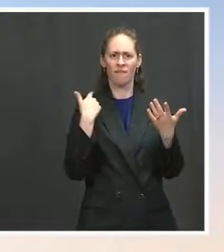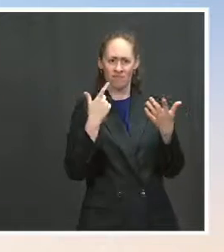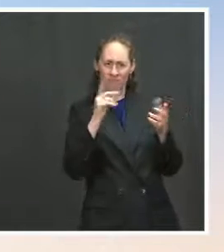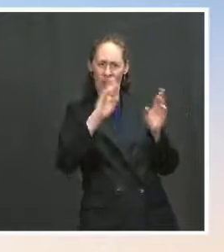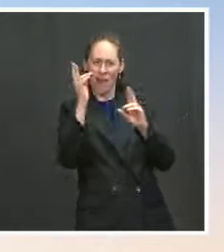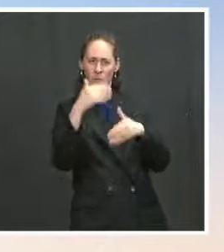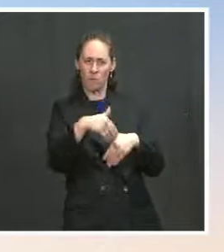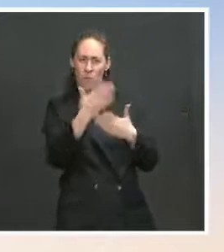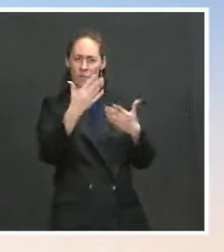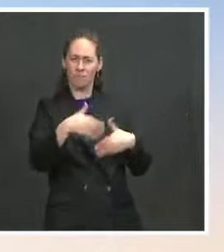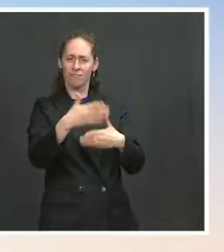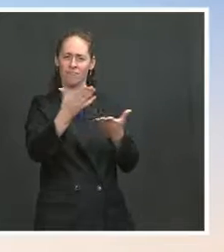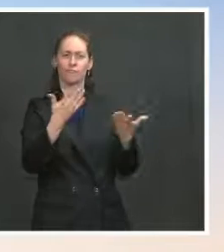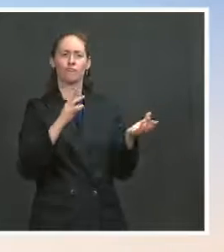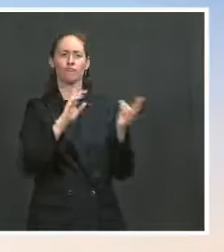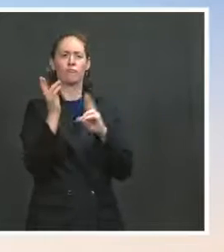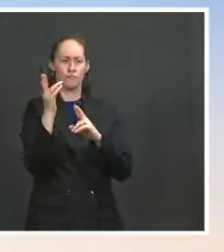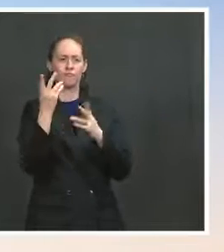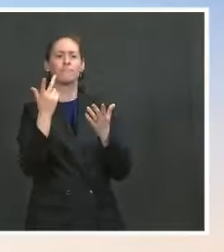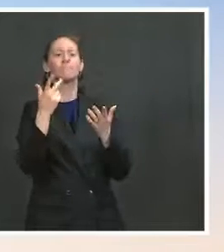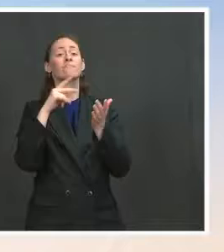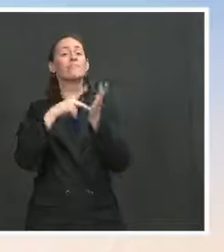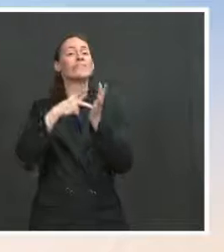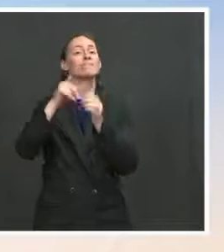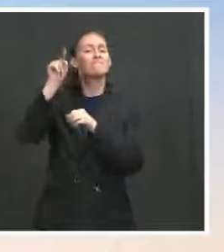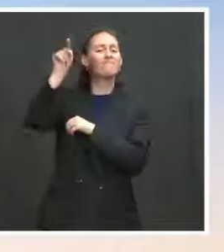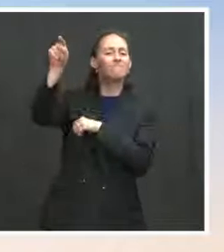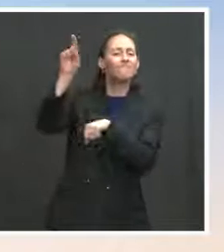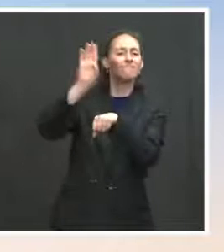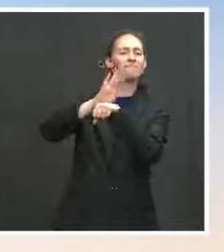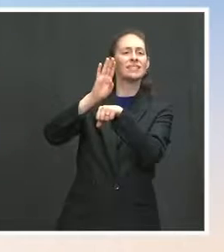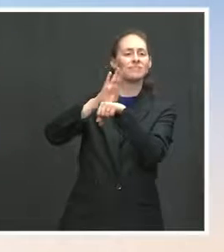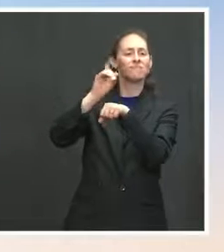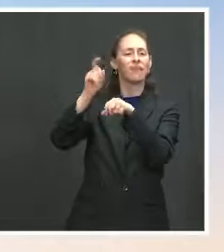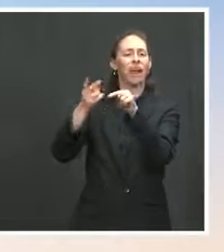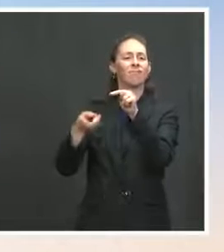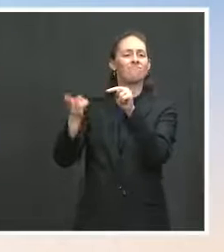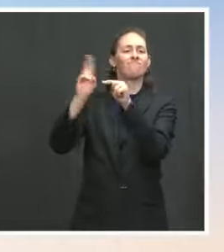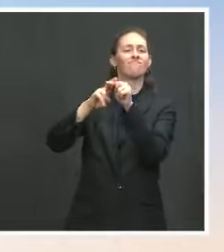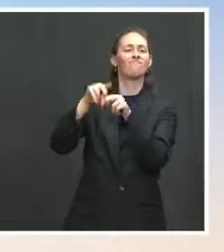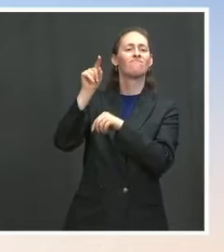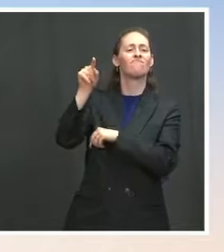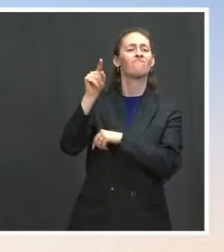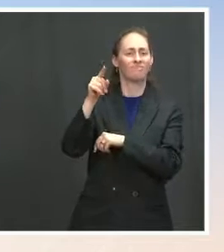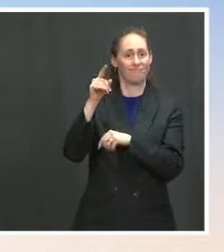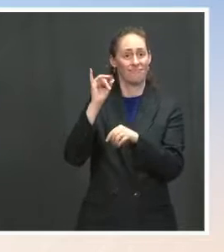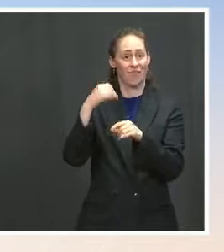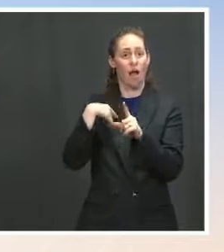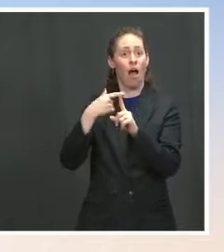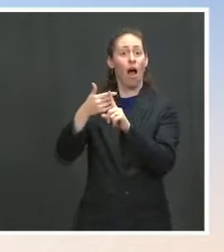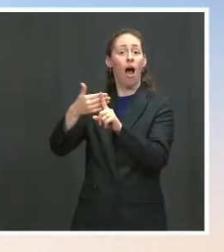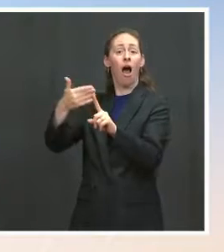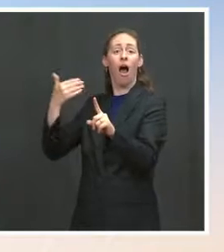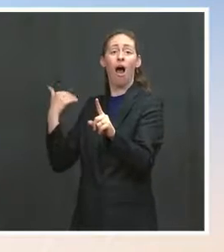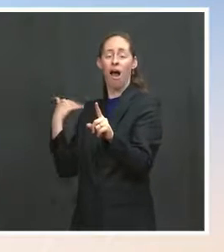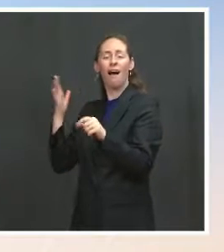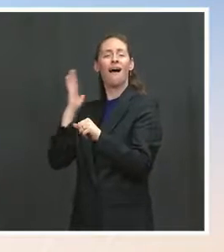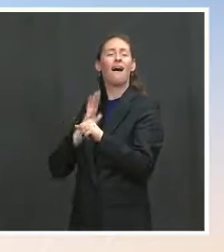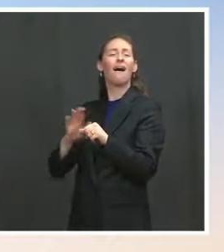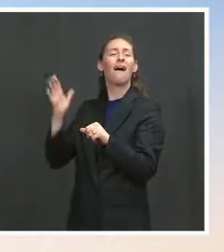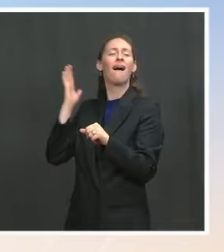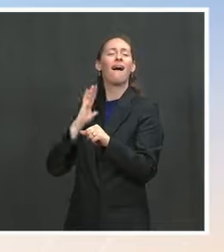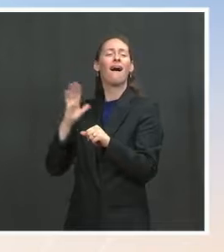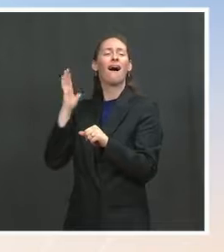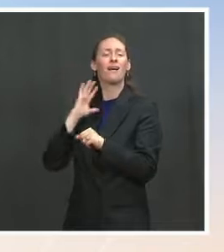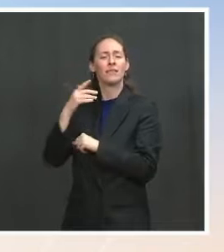certainly raising the corporate rate is something going back to what the rate was in the early days of the George W. Bush administration is